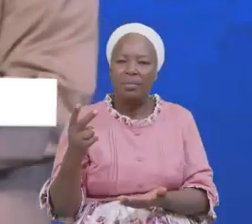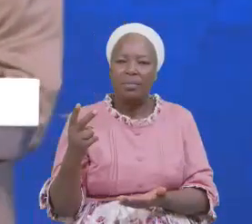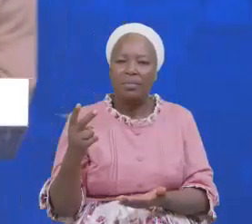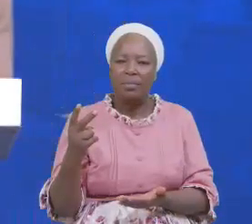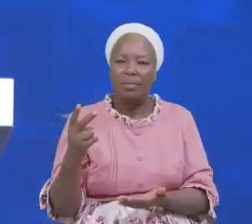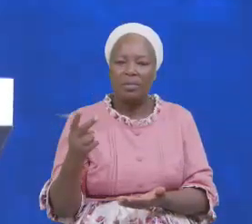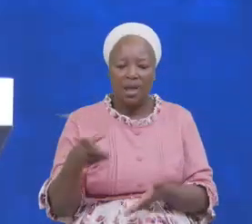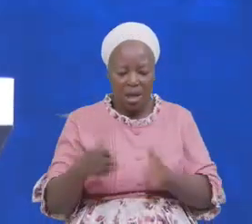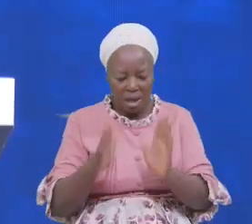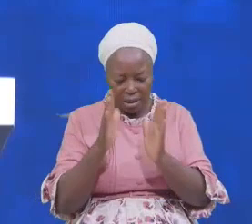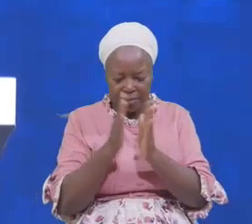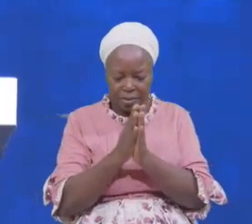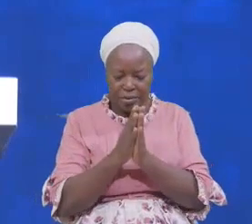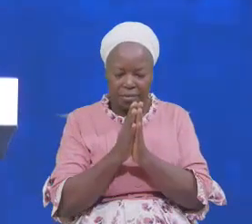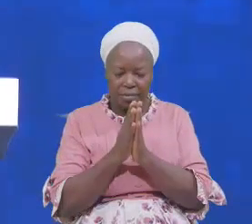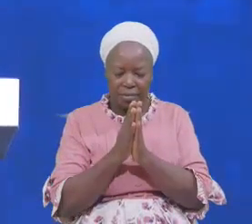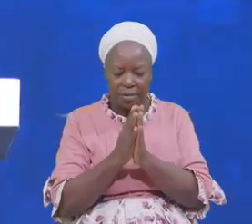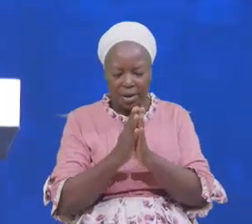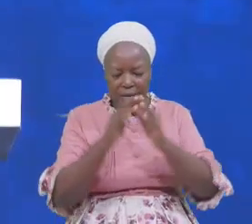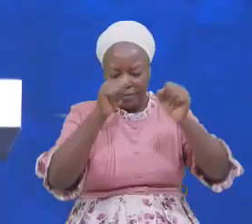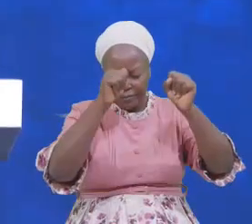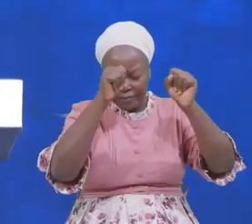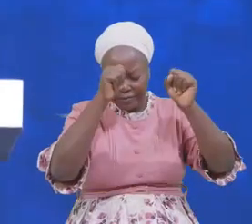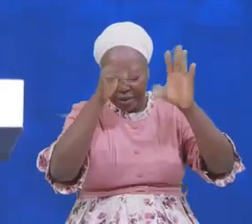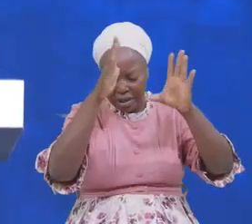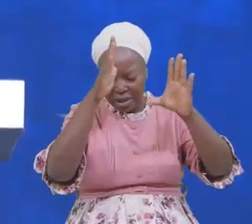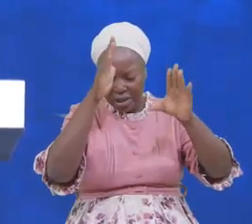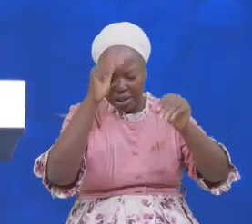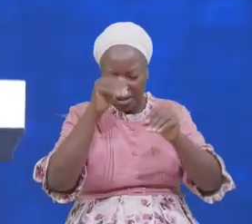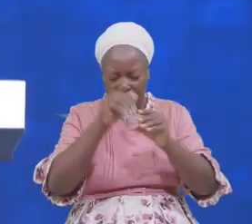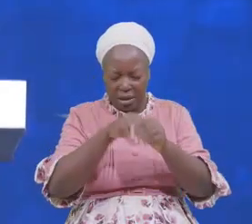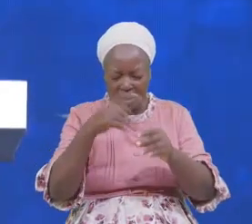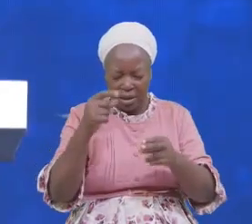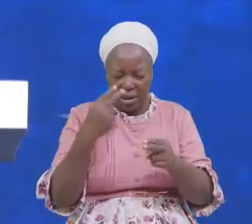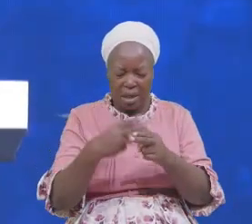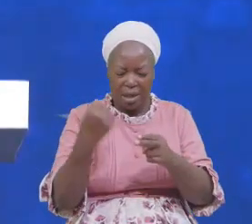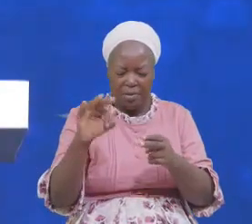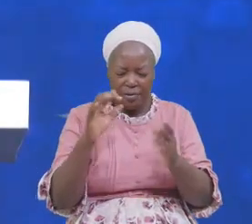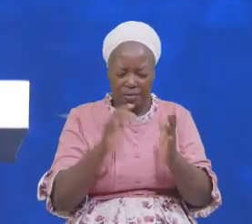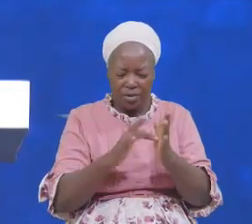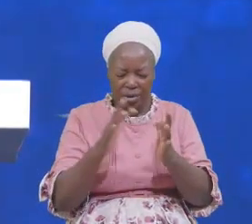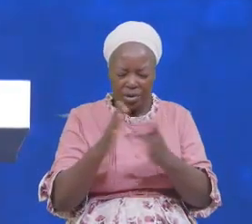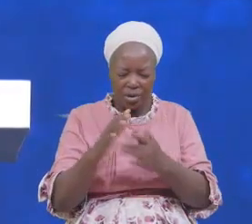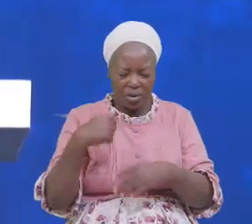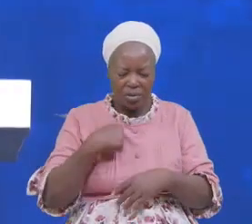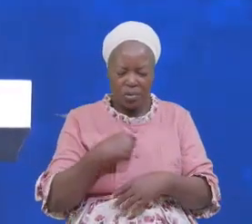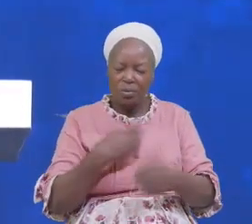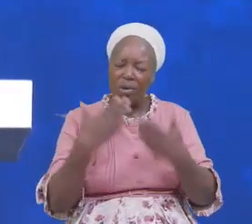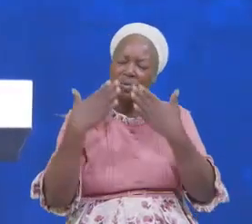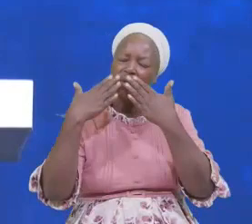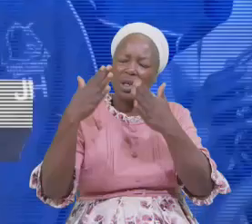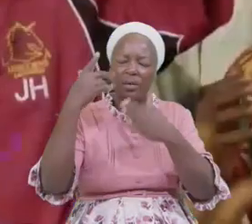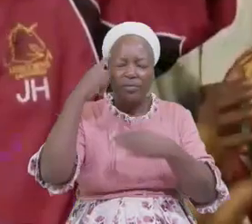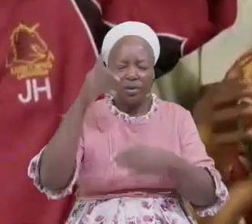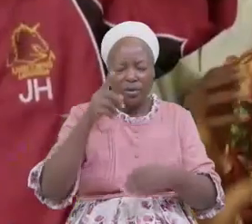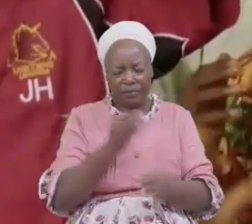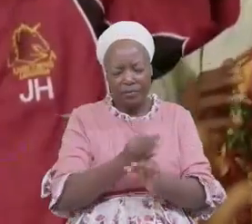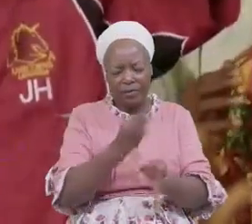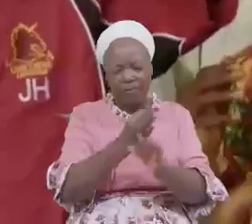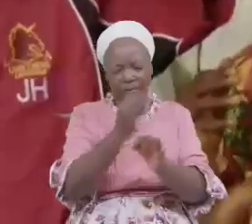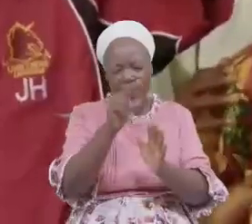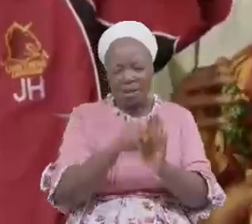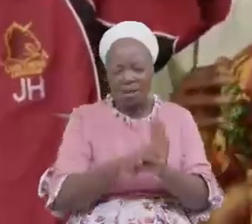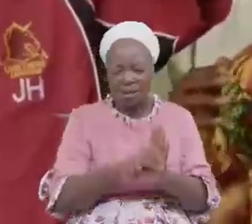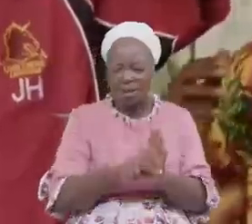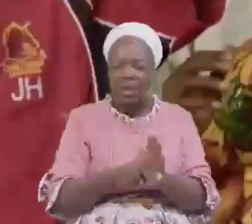Let's pray. Father, in the name of Jesus, we thank you for your faithfulness.